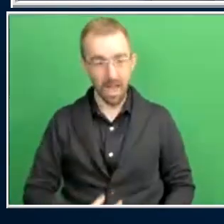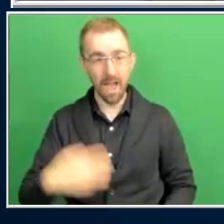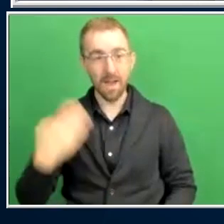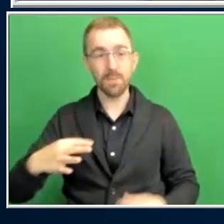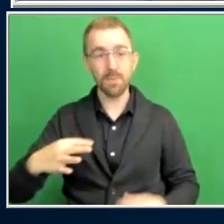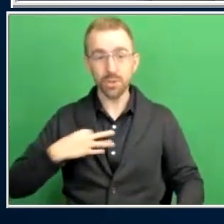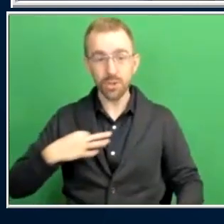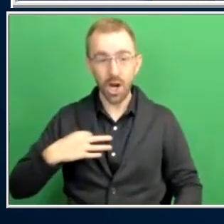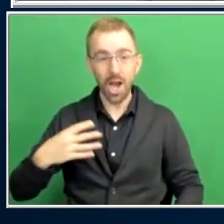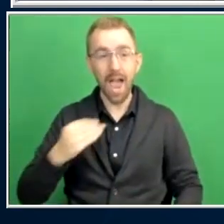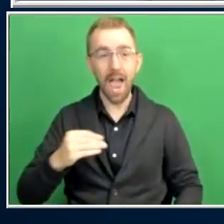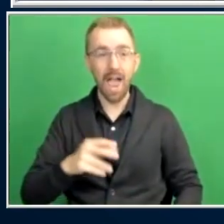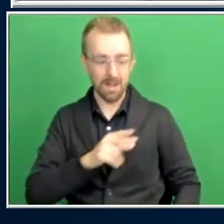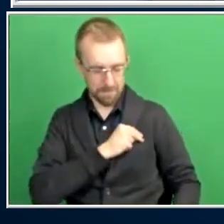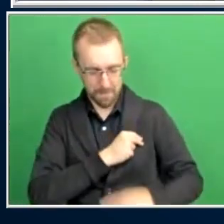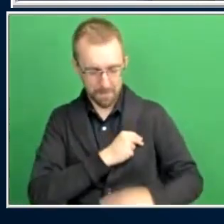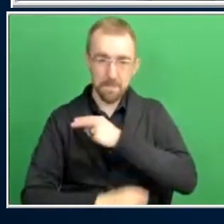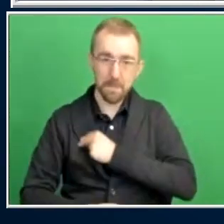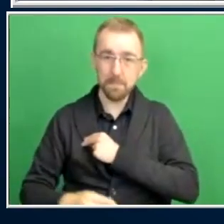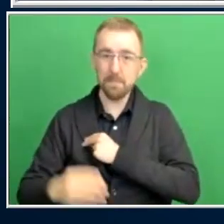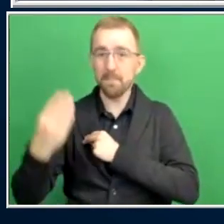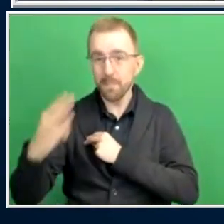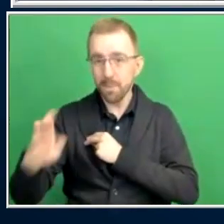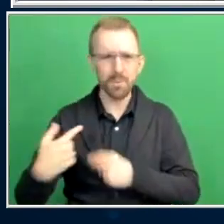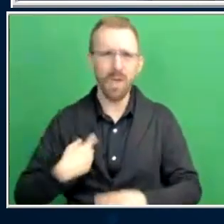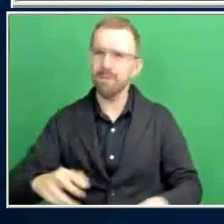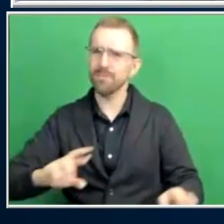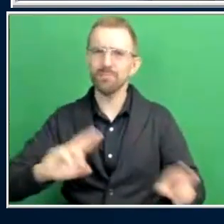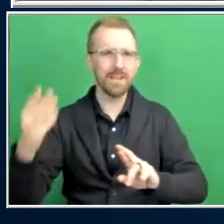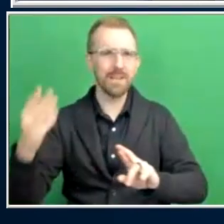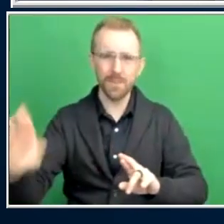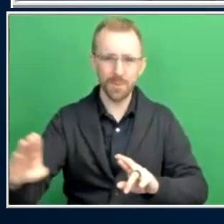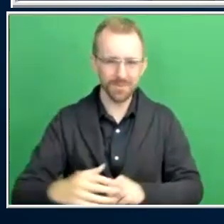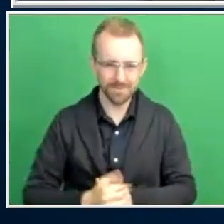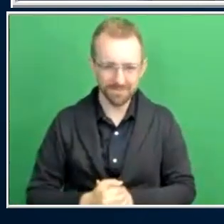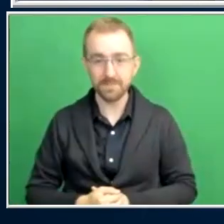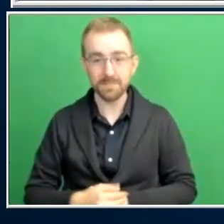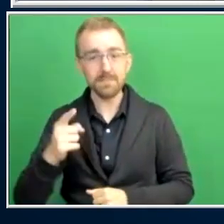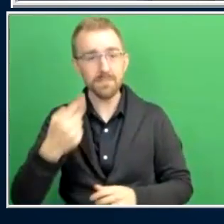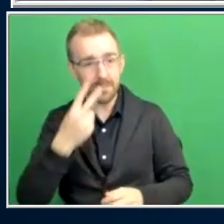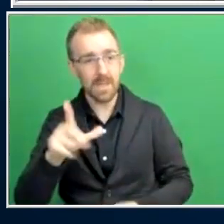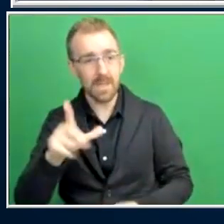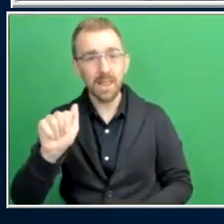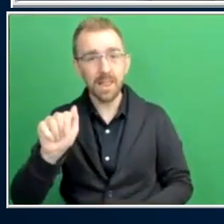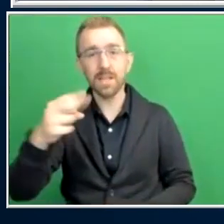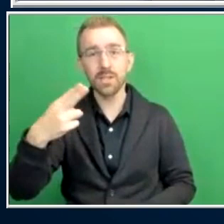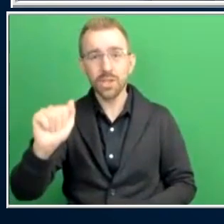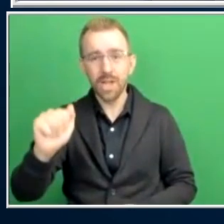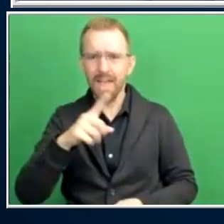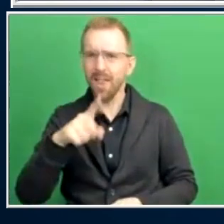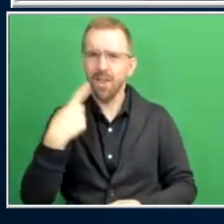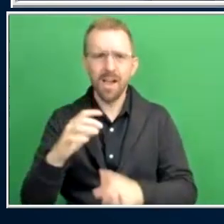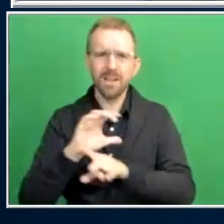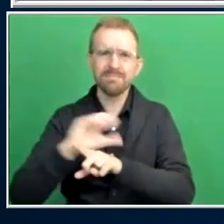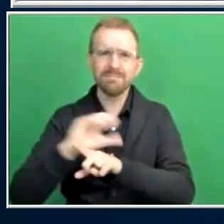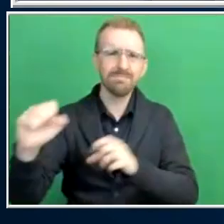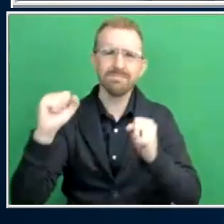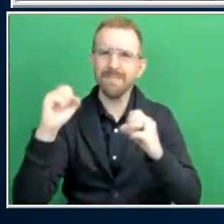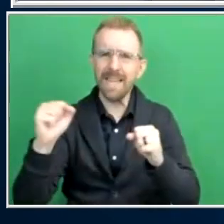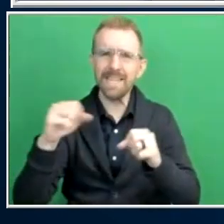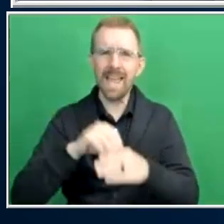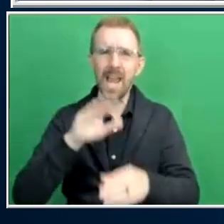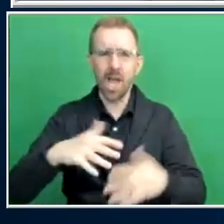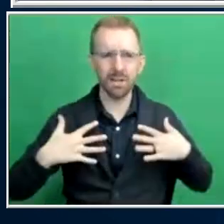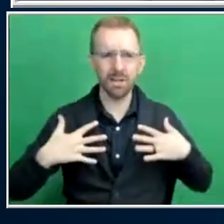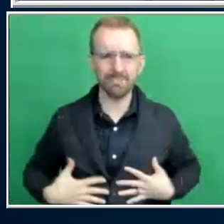got my little couple of blue pins on. So, you know, I'm blue. Well, then check out Lachey next to you. She looks amazing